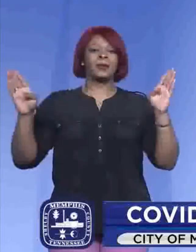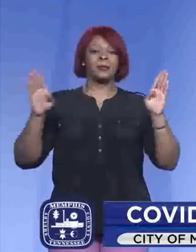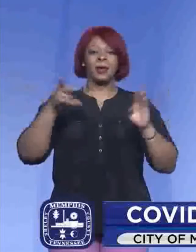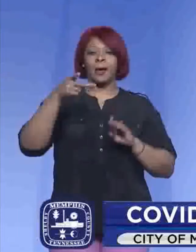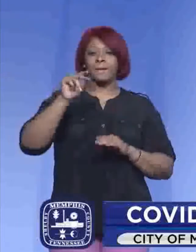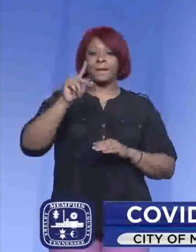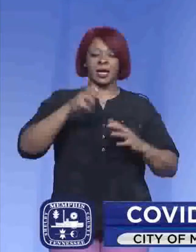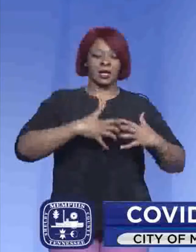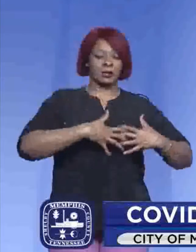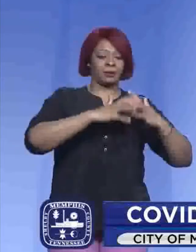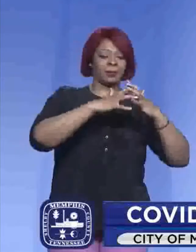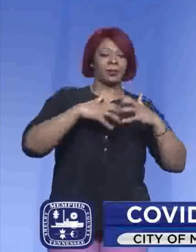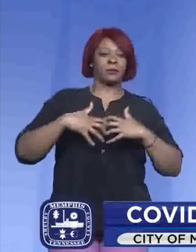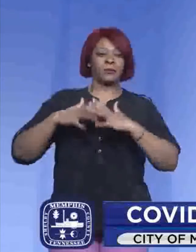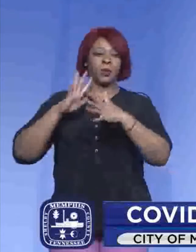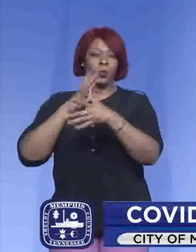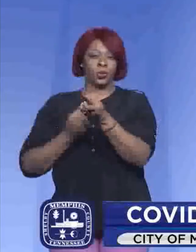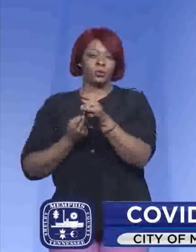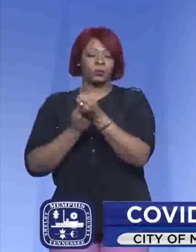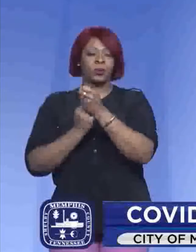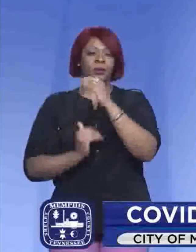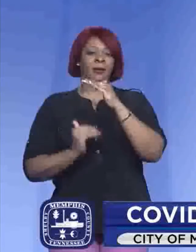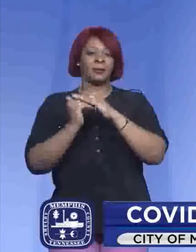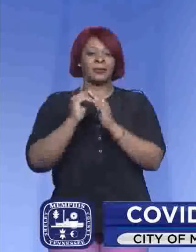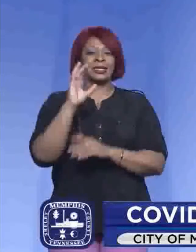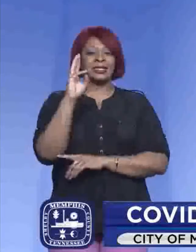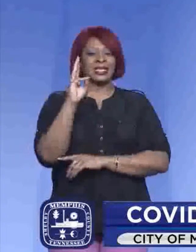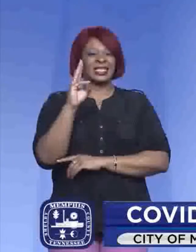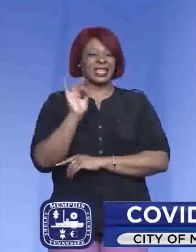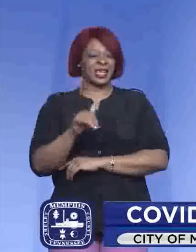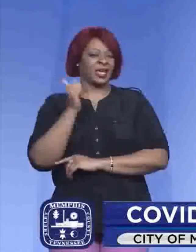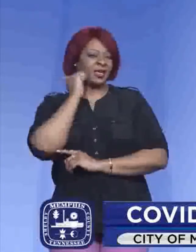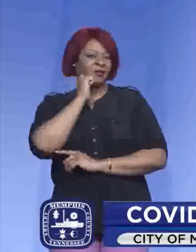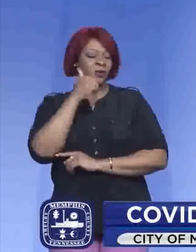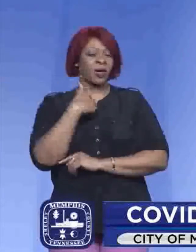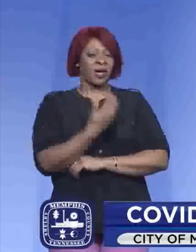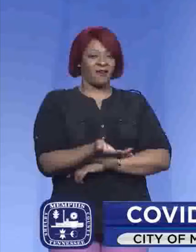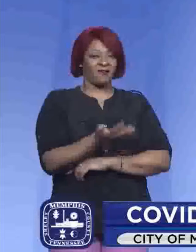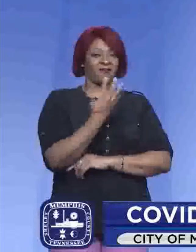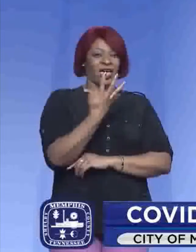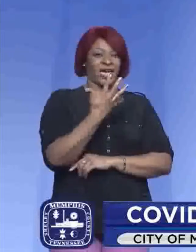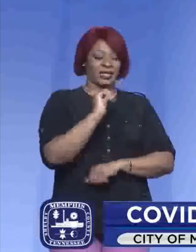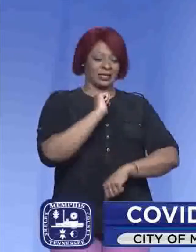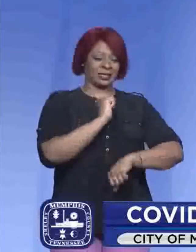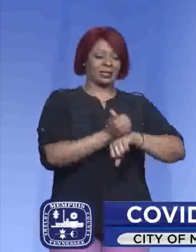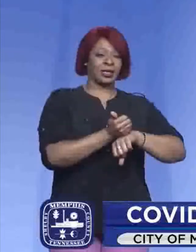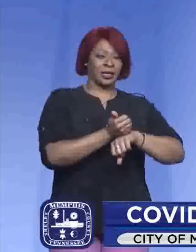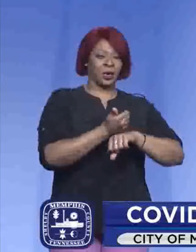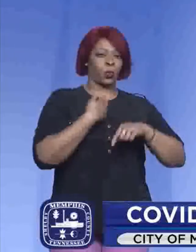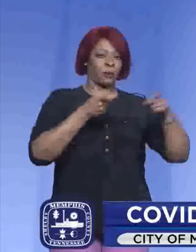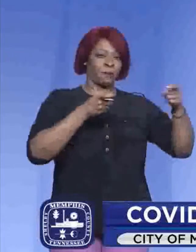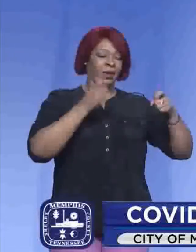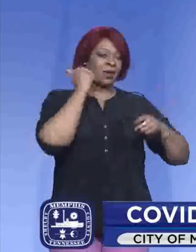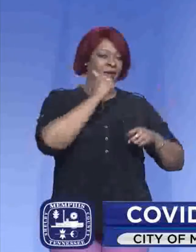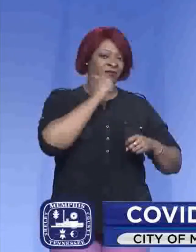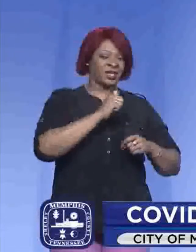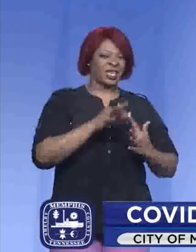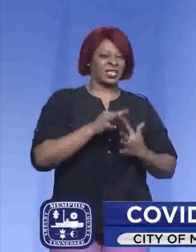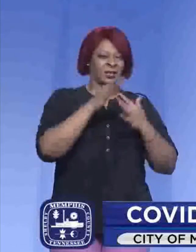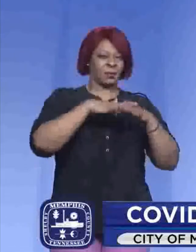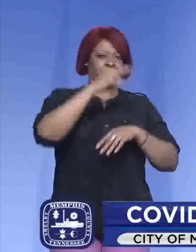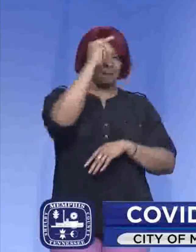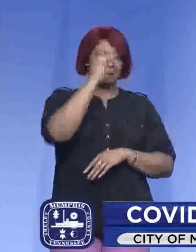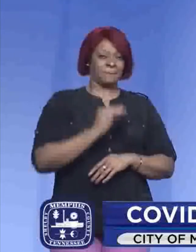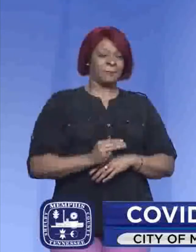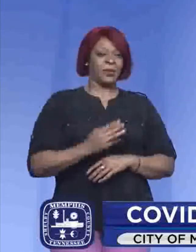points of delivery, we will support up to 6 of those every day. We have 5 fixed sites that we will man every day, with the exception being Monday